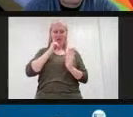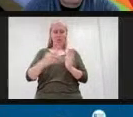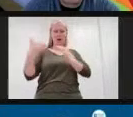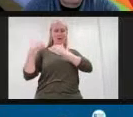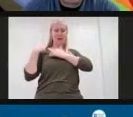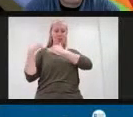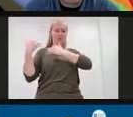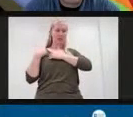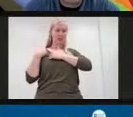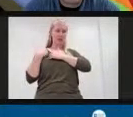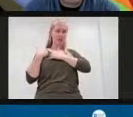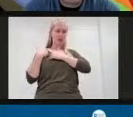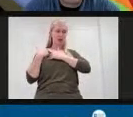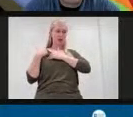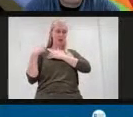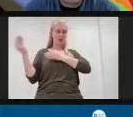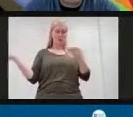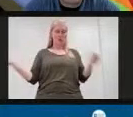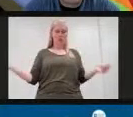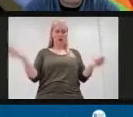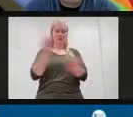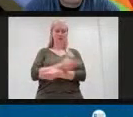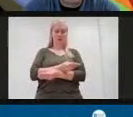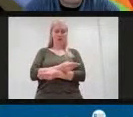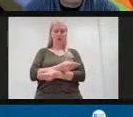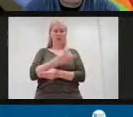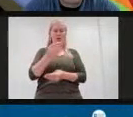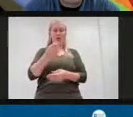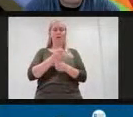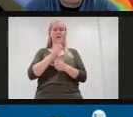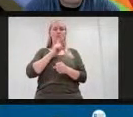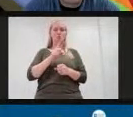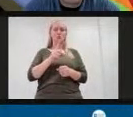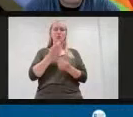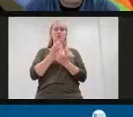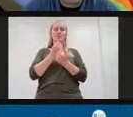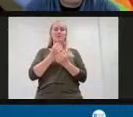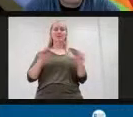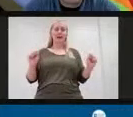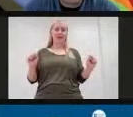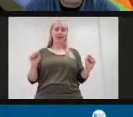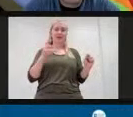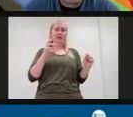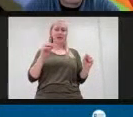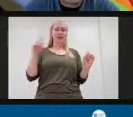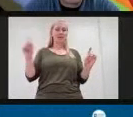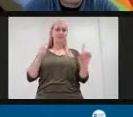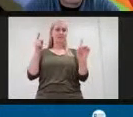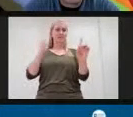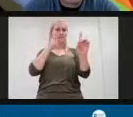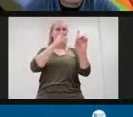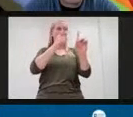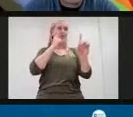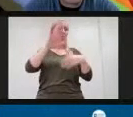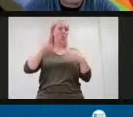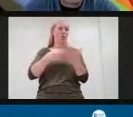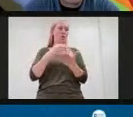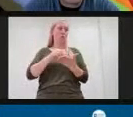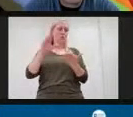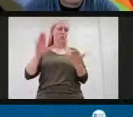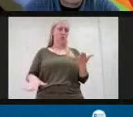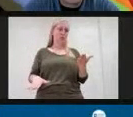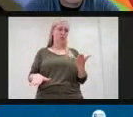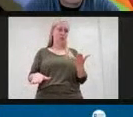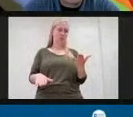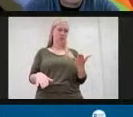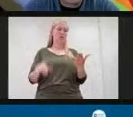accountability, transparency, and ensure essentially safety and academic achievement goals for all our students have achieved.